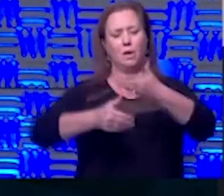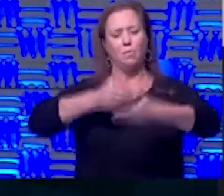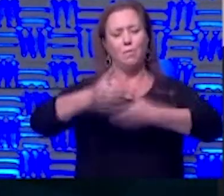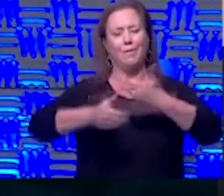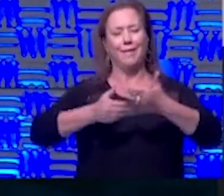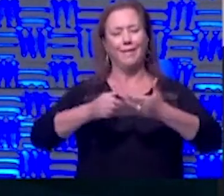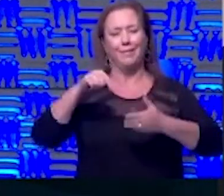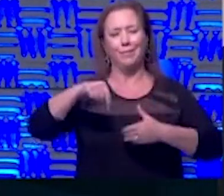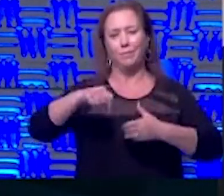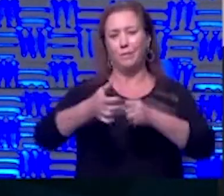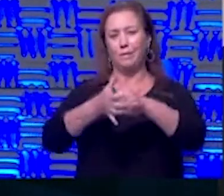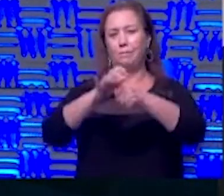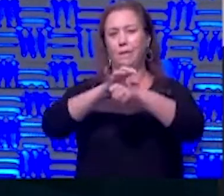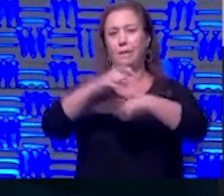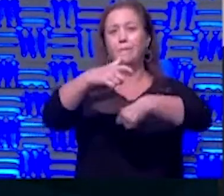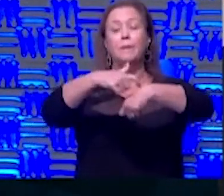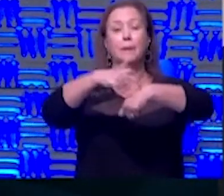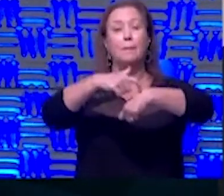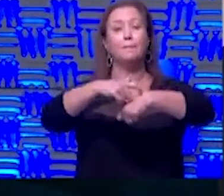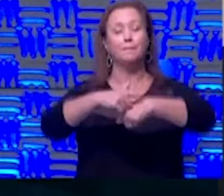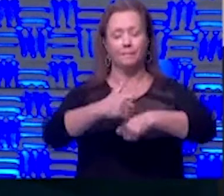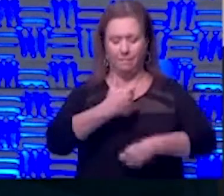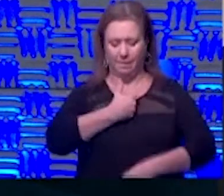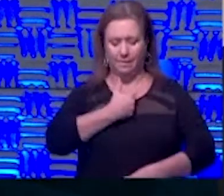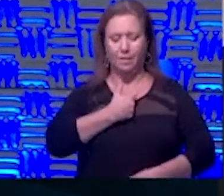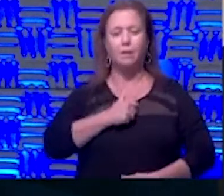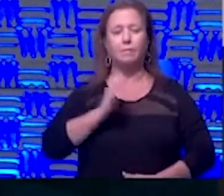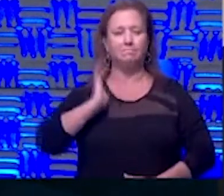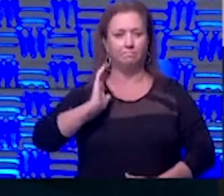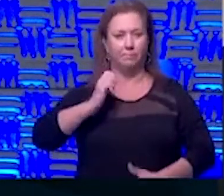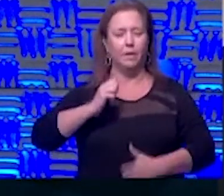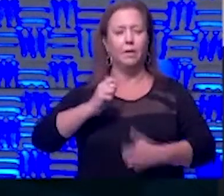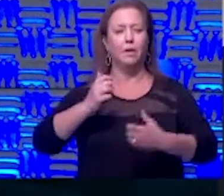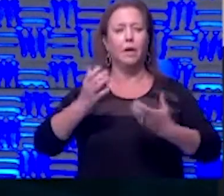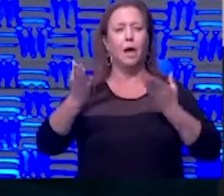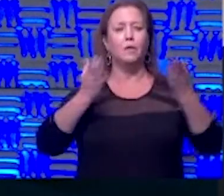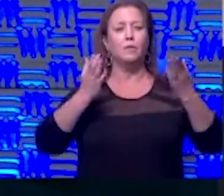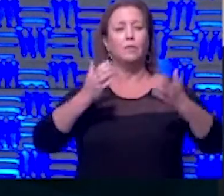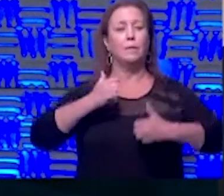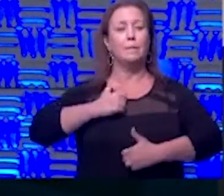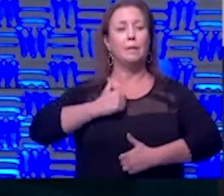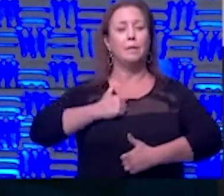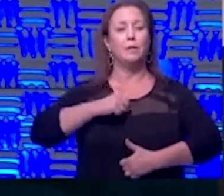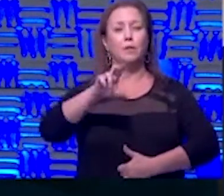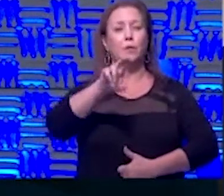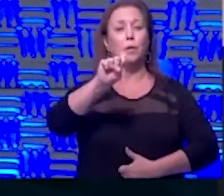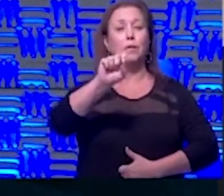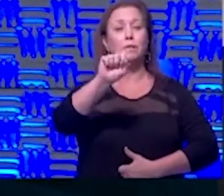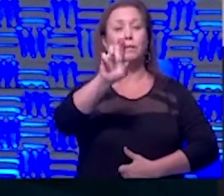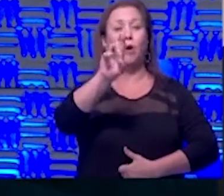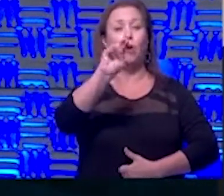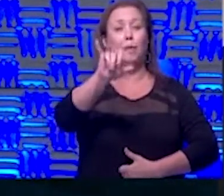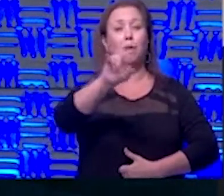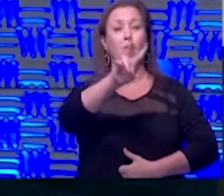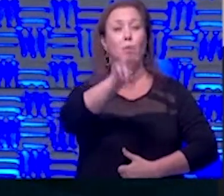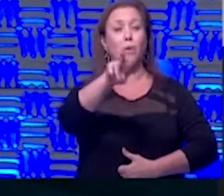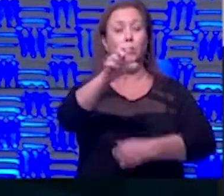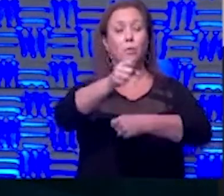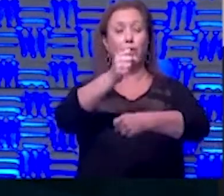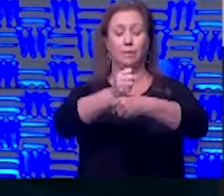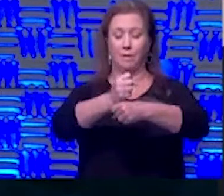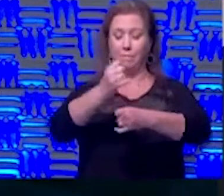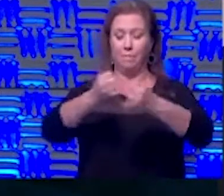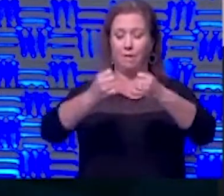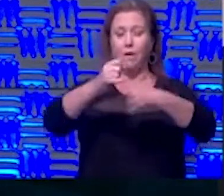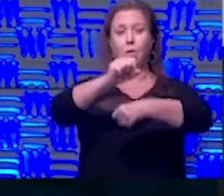pandemic. I am a veteran. I served 23 years in the United States Army. My final assignment was